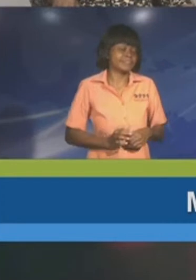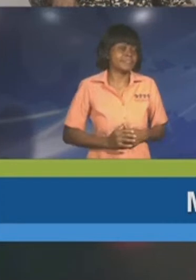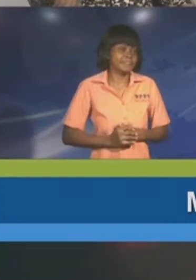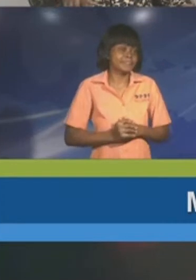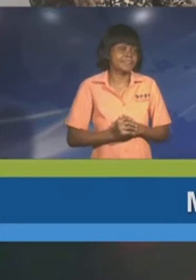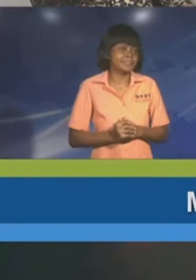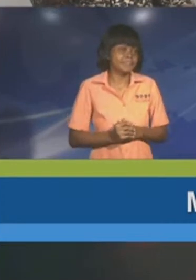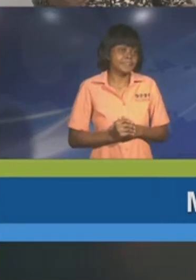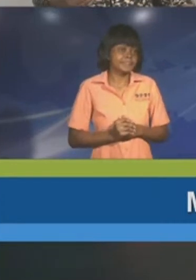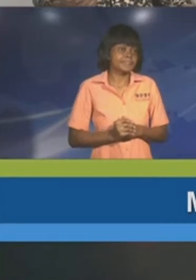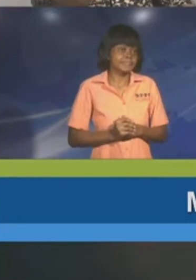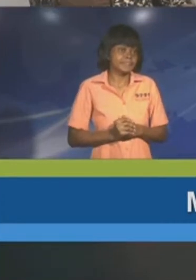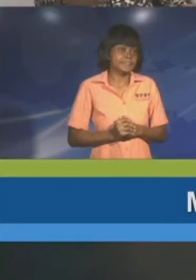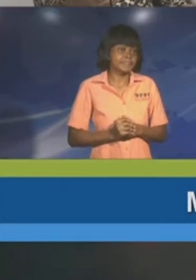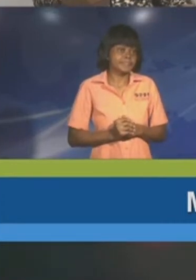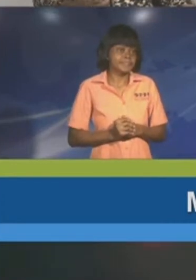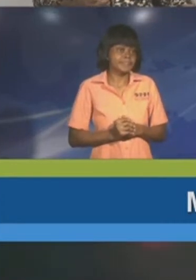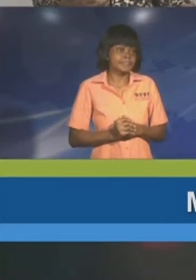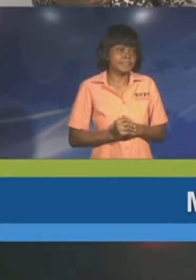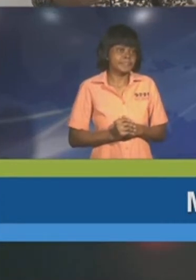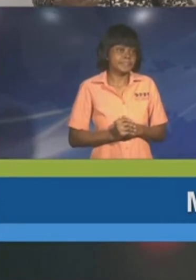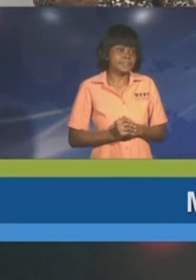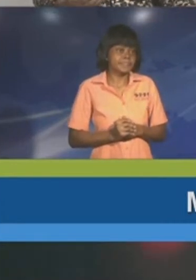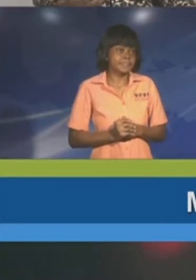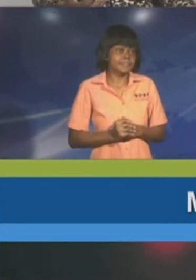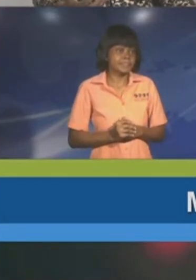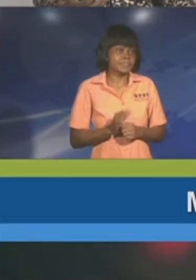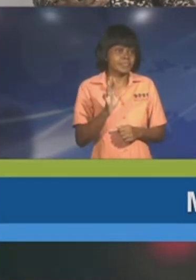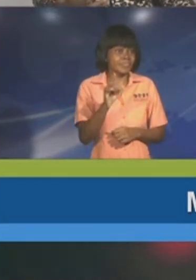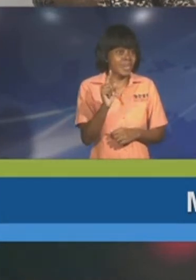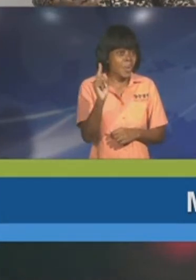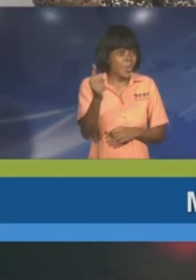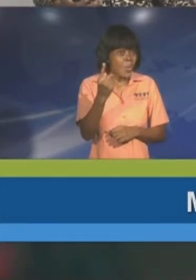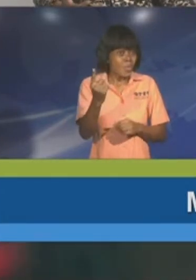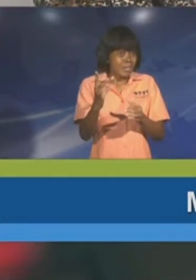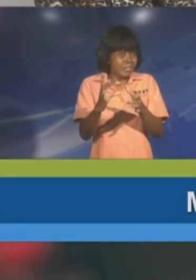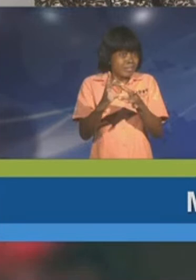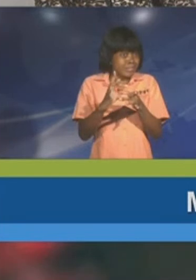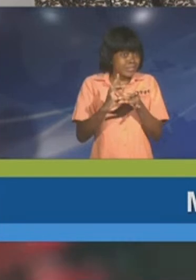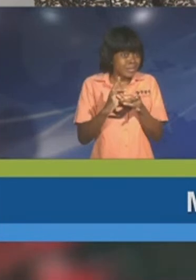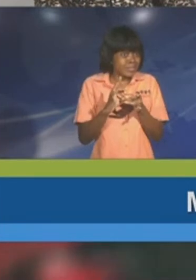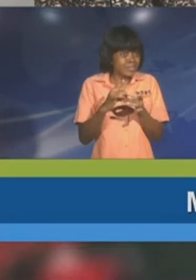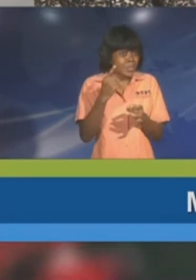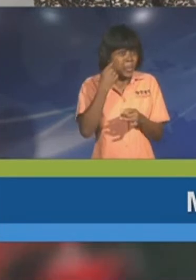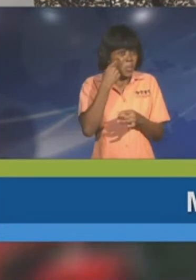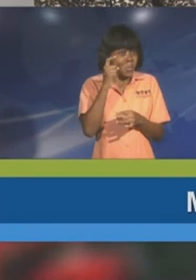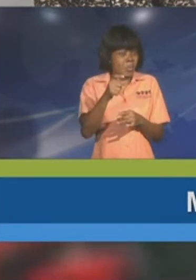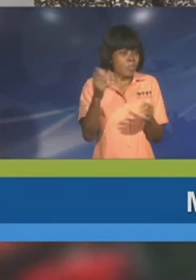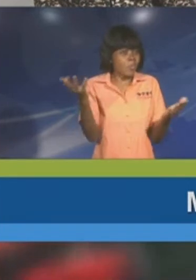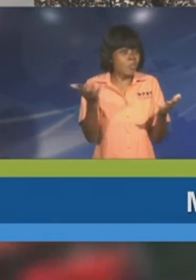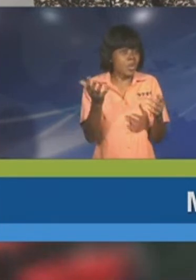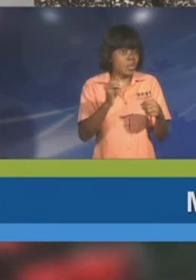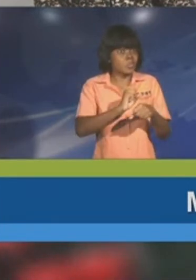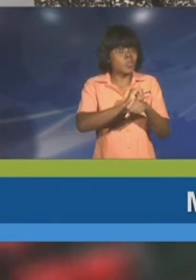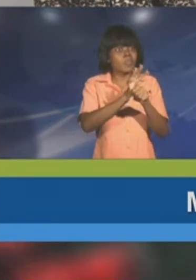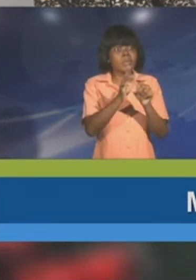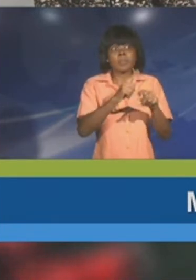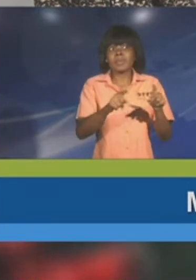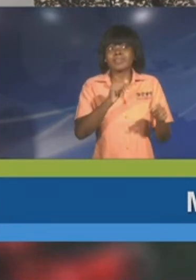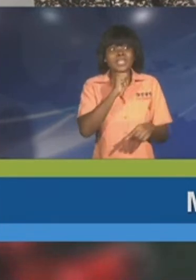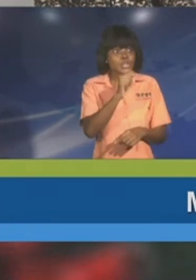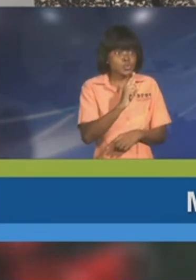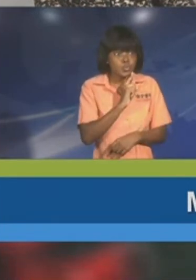school in Europe, and they found the only link so far may be the Omicron, so they're not sure about that. And so far,